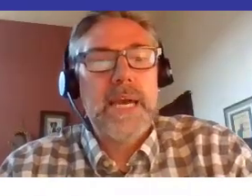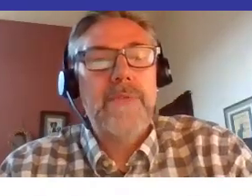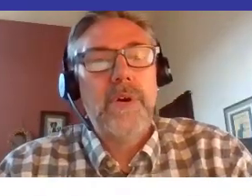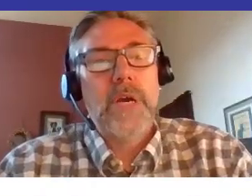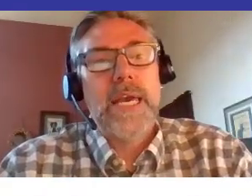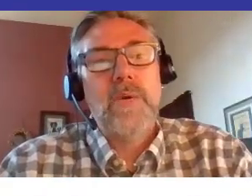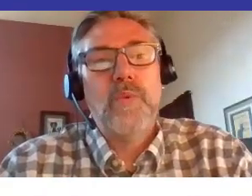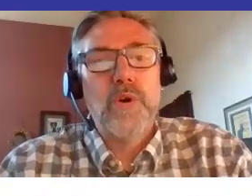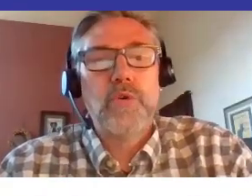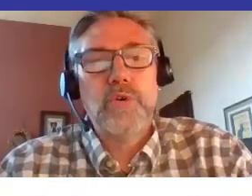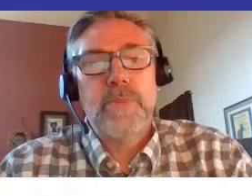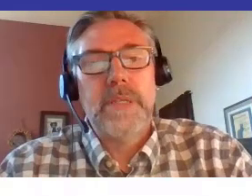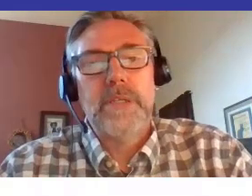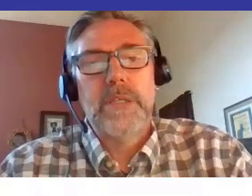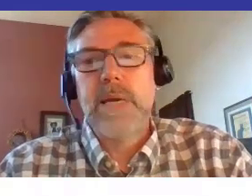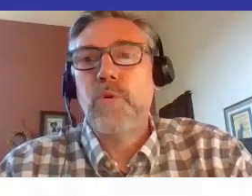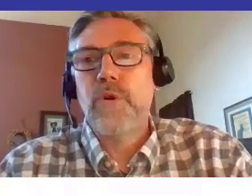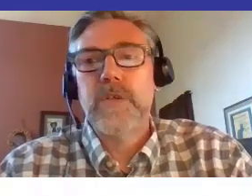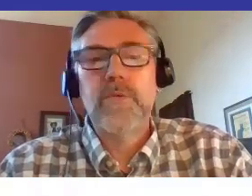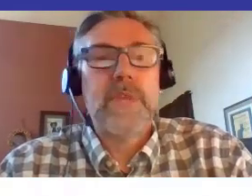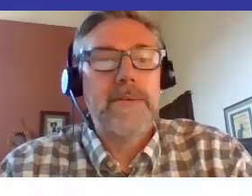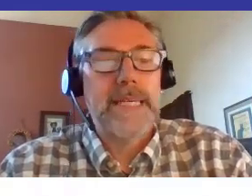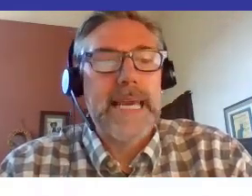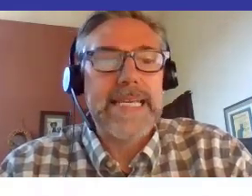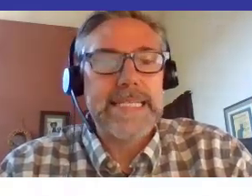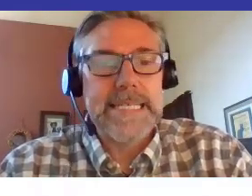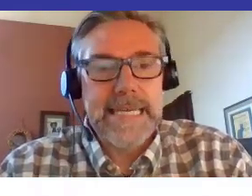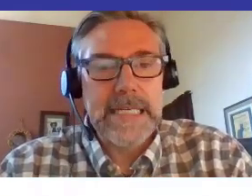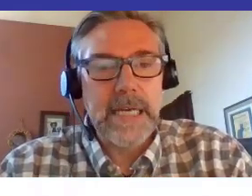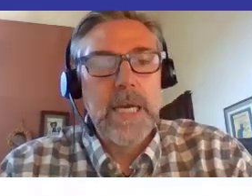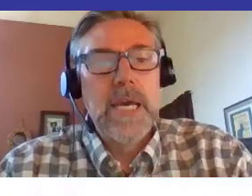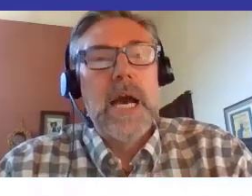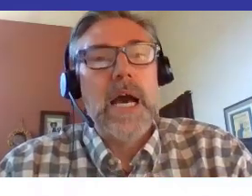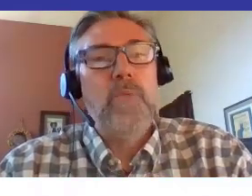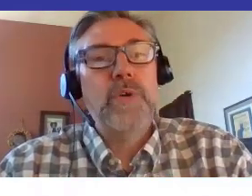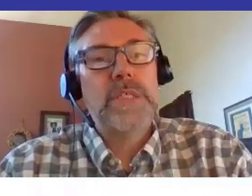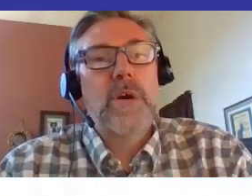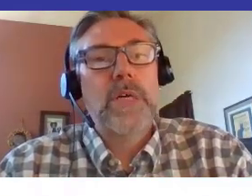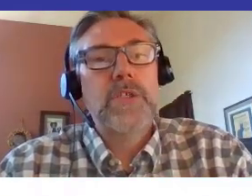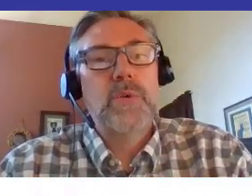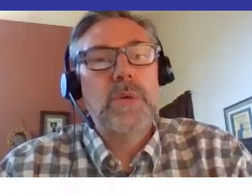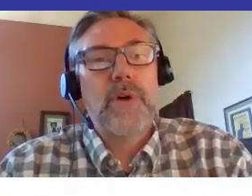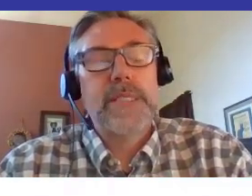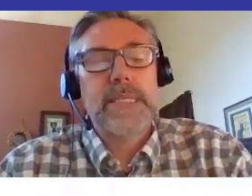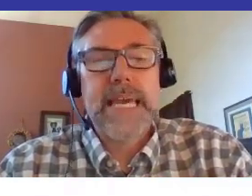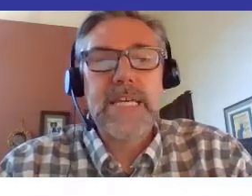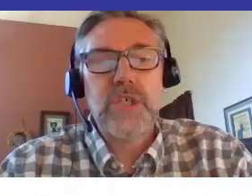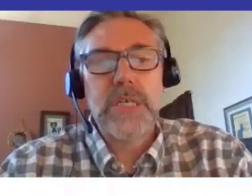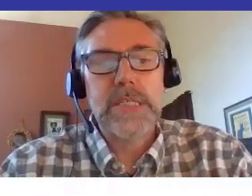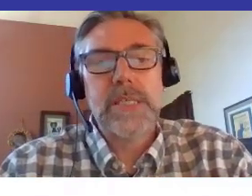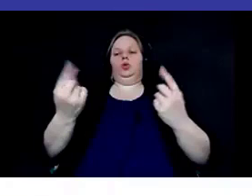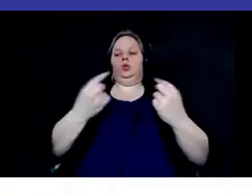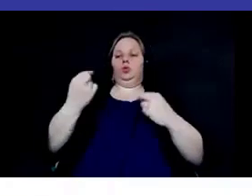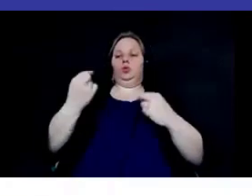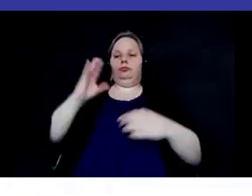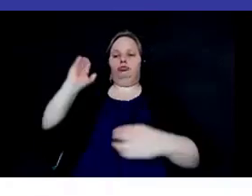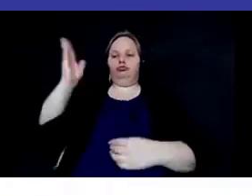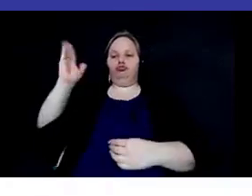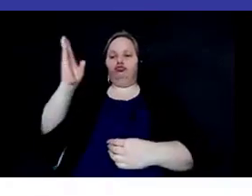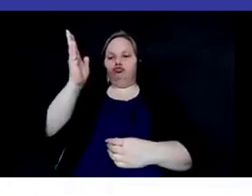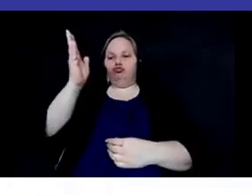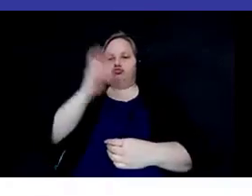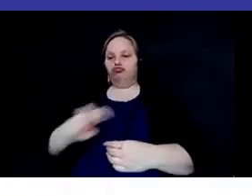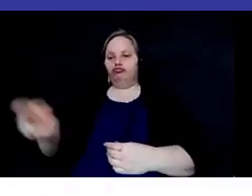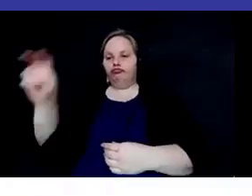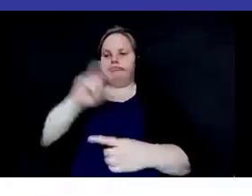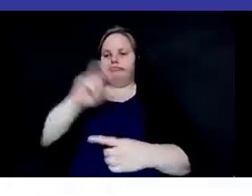pulled together a work group in summer of 2018. We started doing presentations on pieces